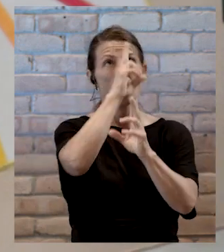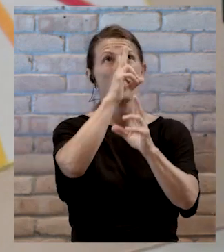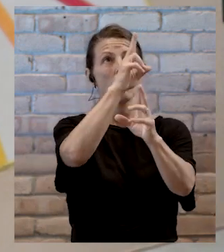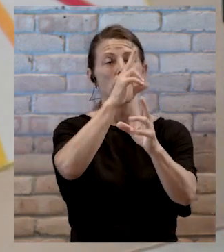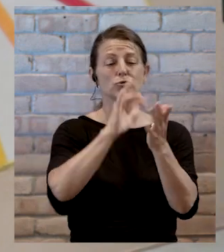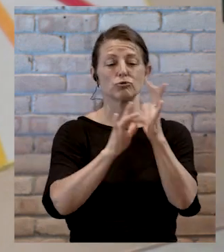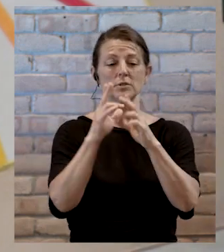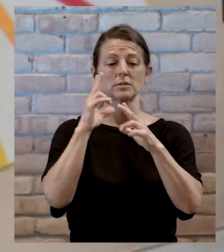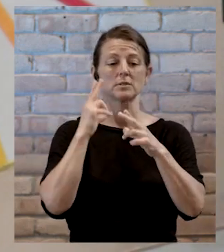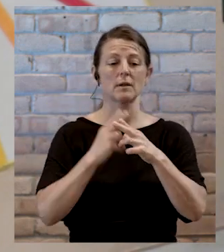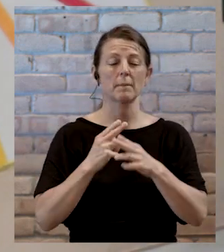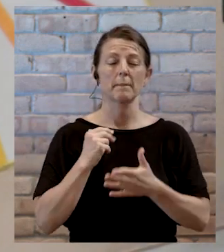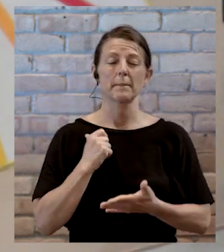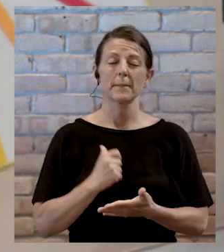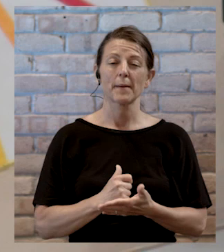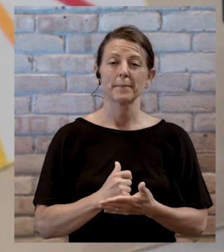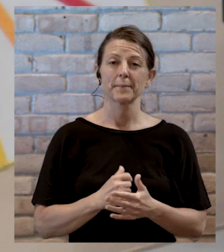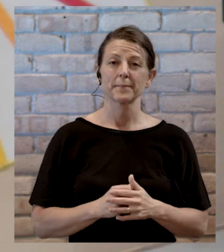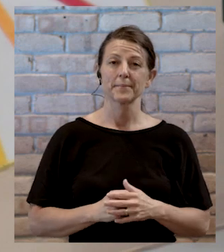name, amen.